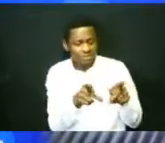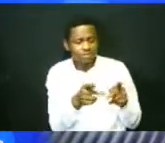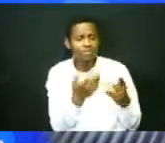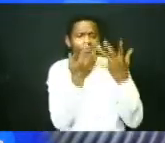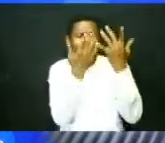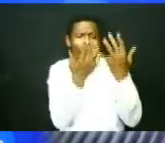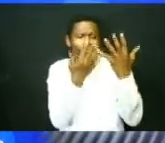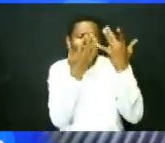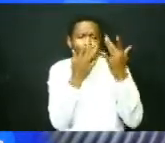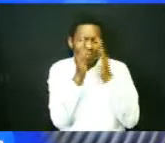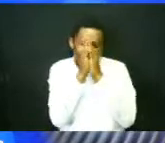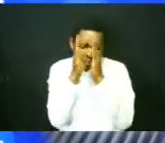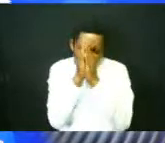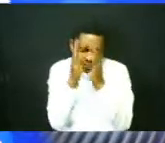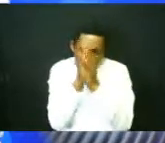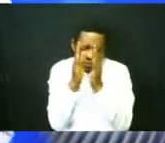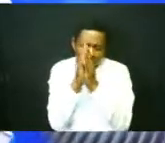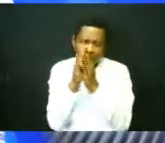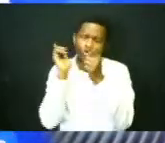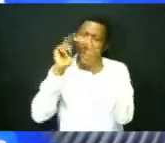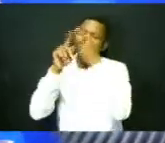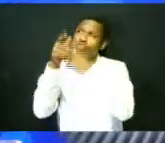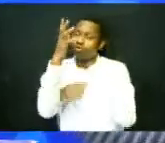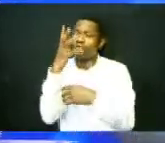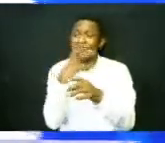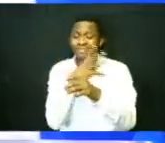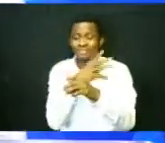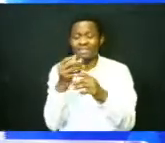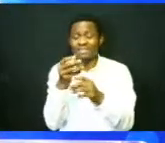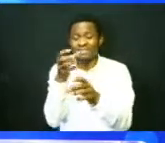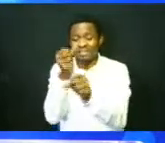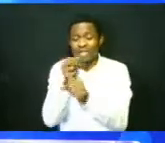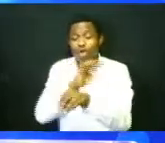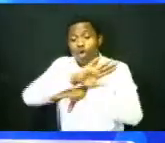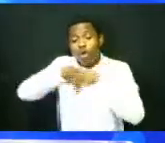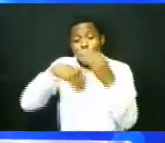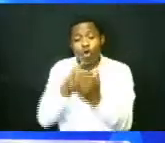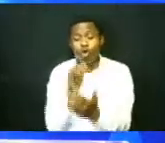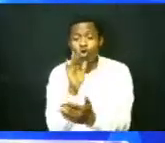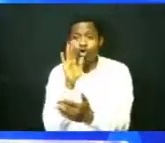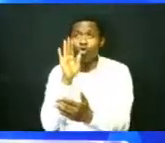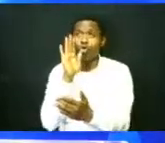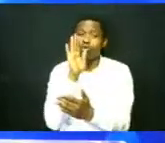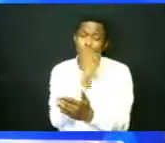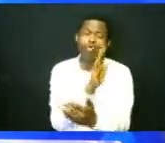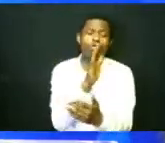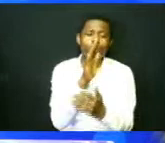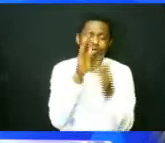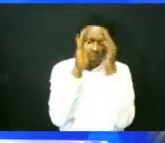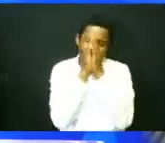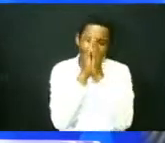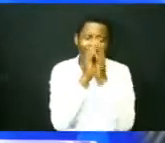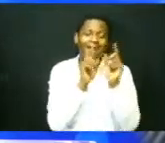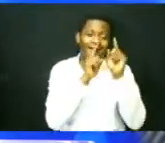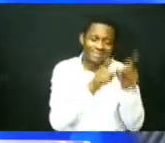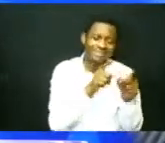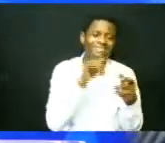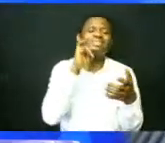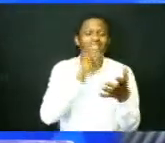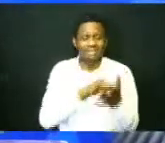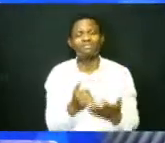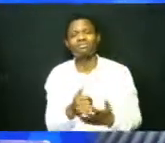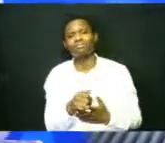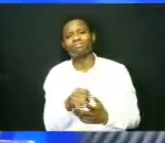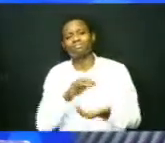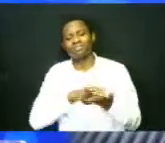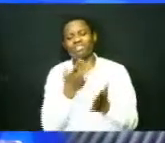have all his prayer requests granted. Like Jabez says, in pain I was born. Oh God, bless me and